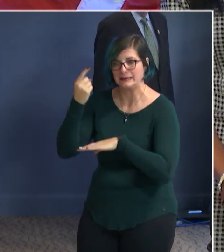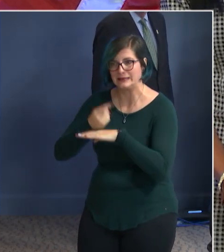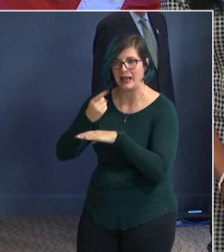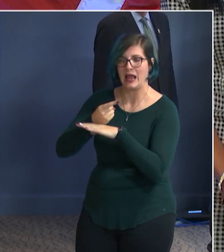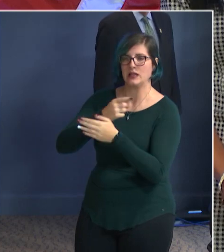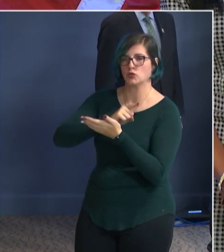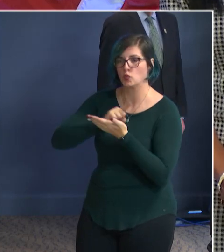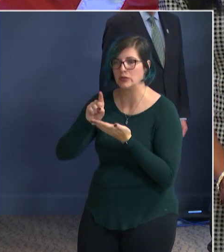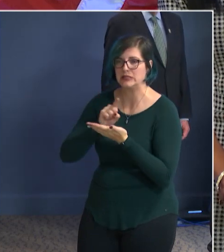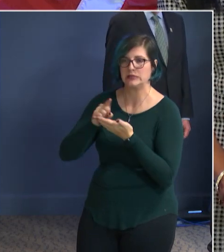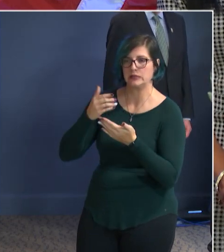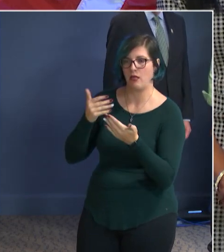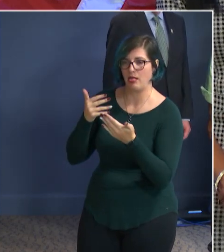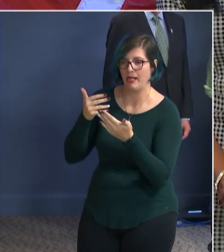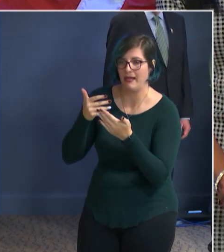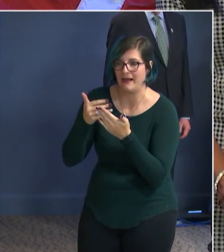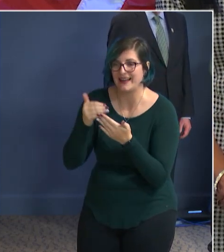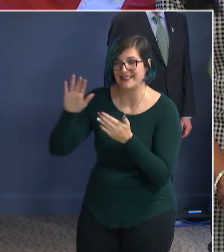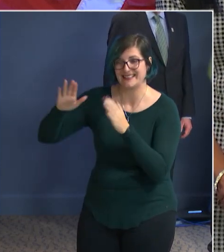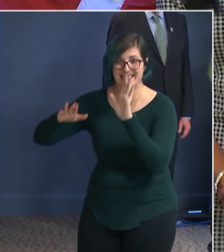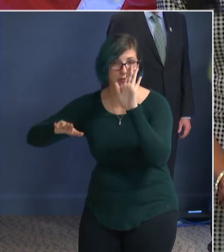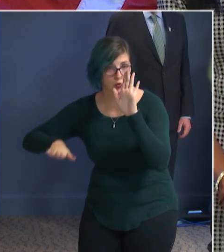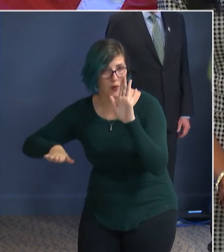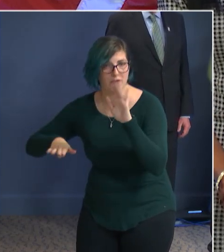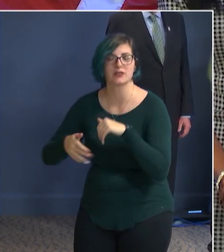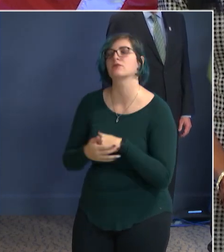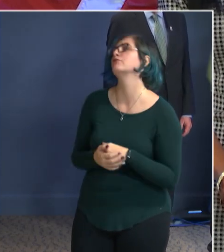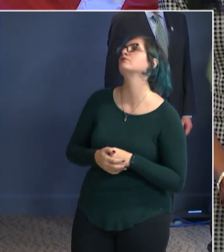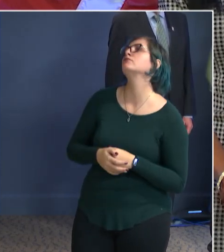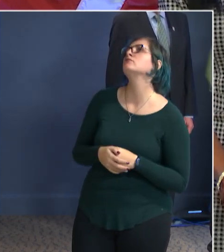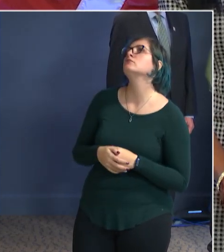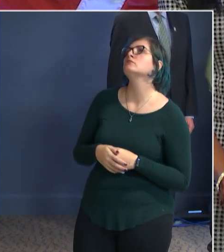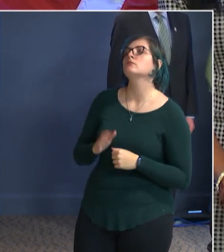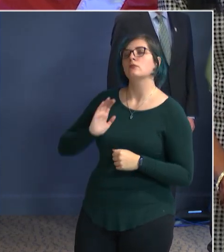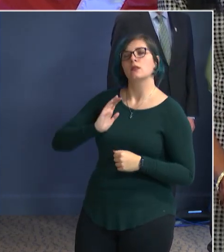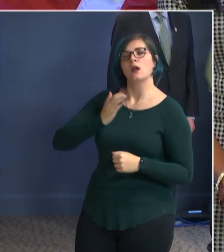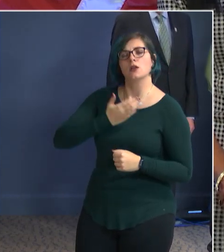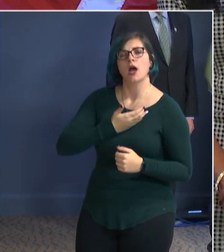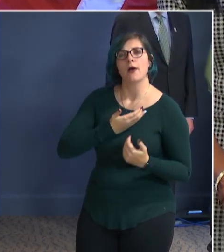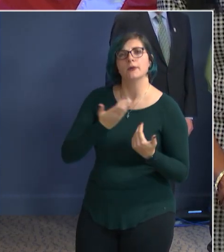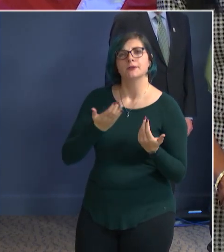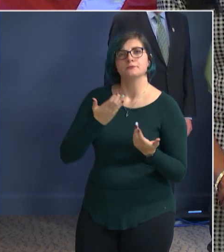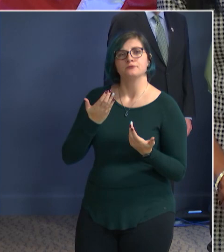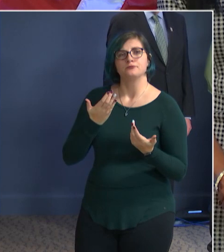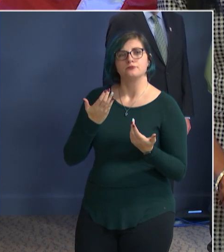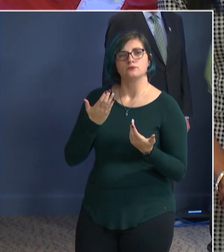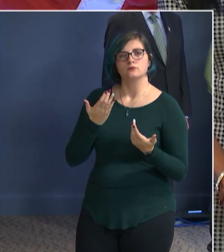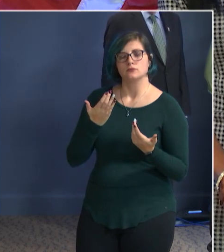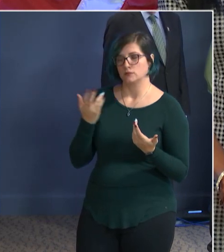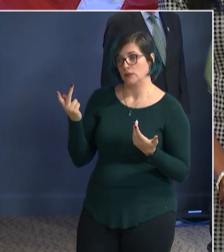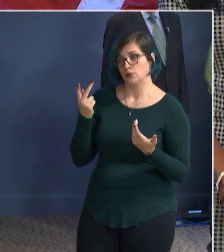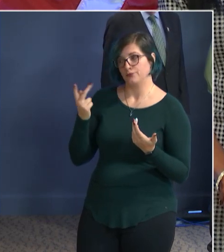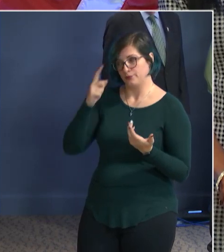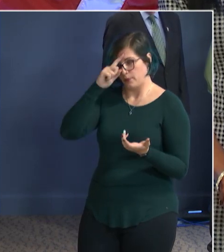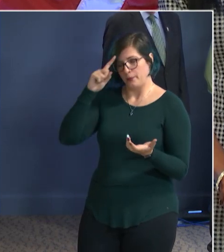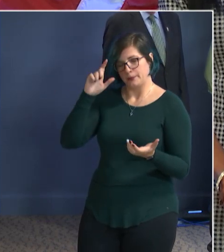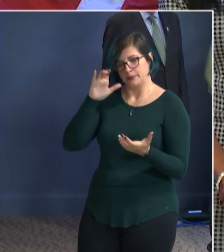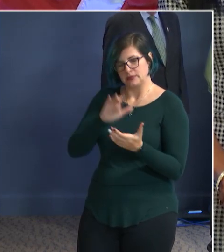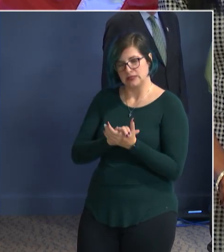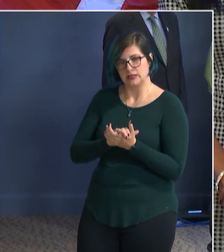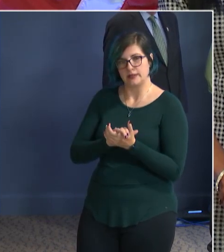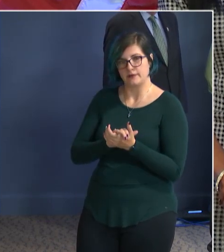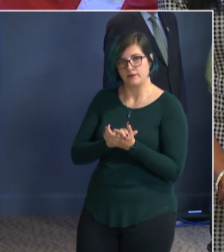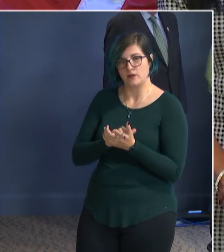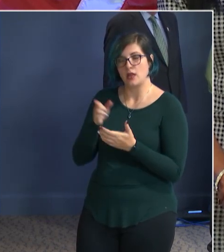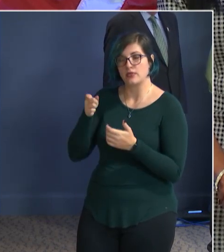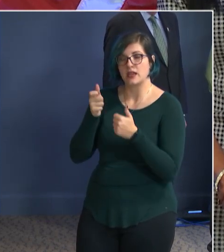leading up to his swearing in. And our very firm belief that the Attorney General has to be